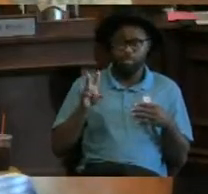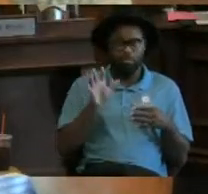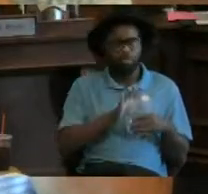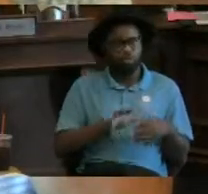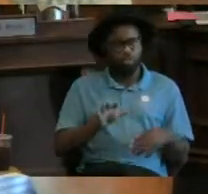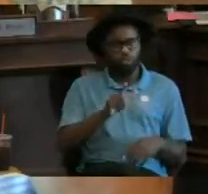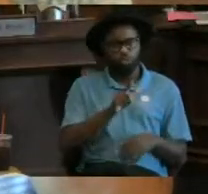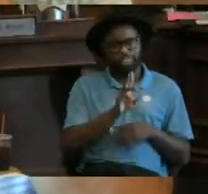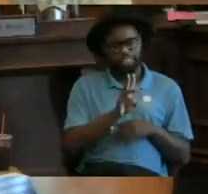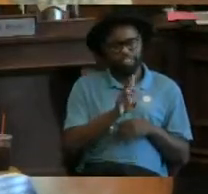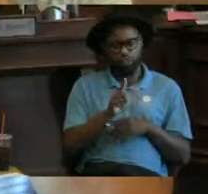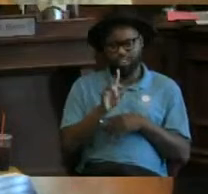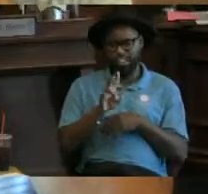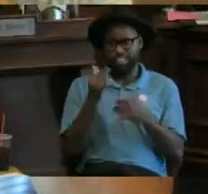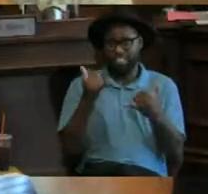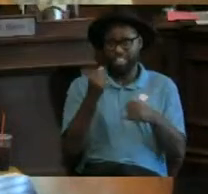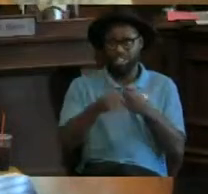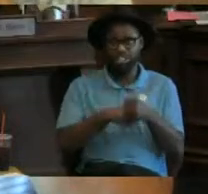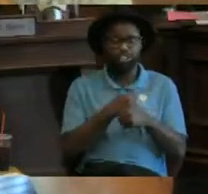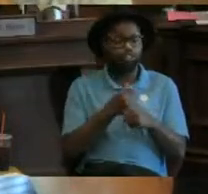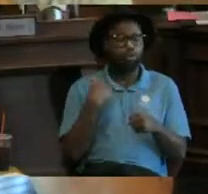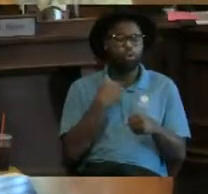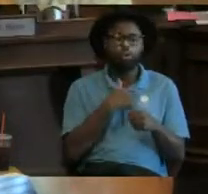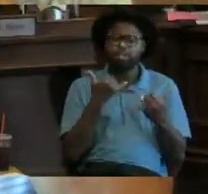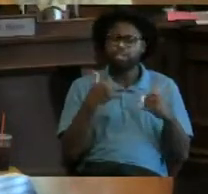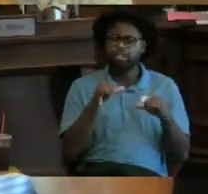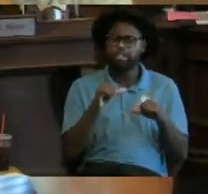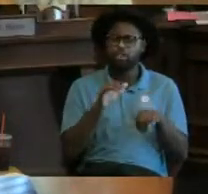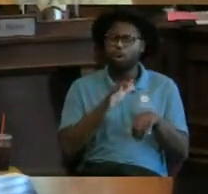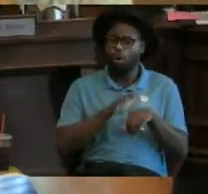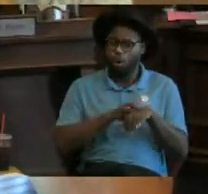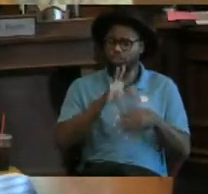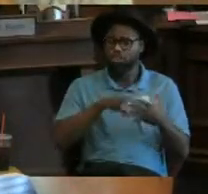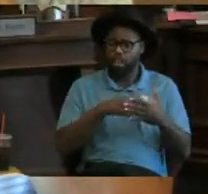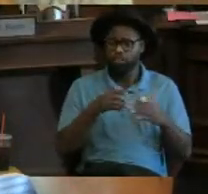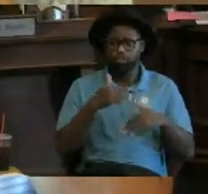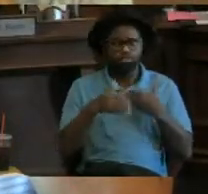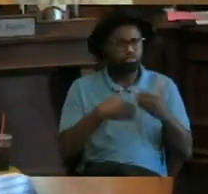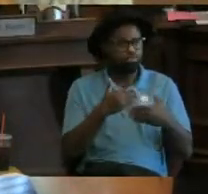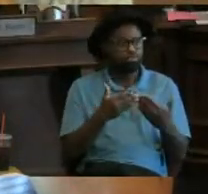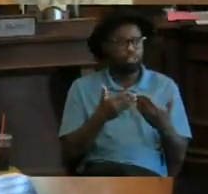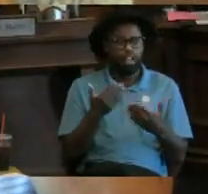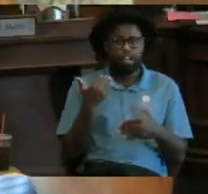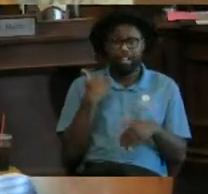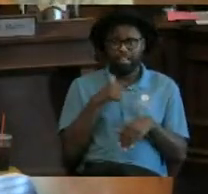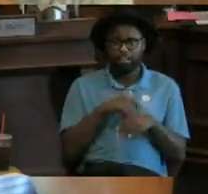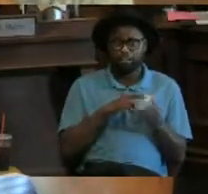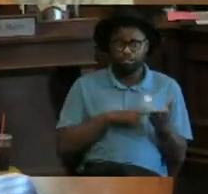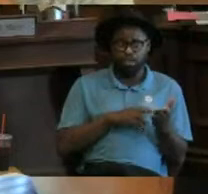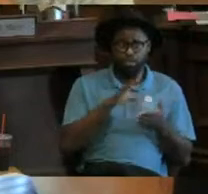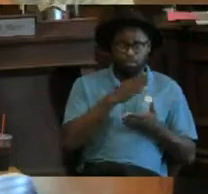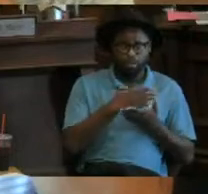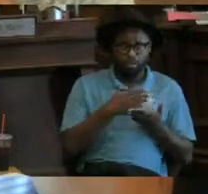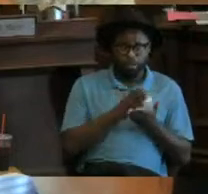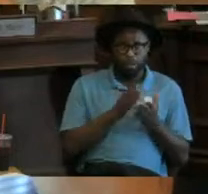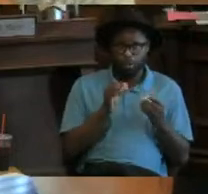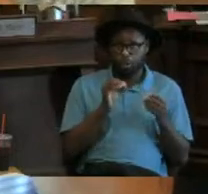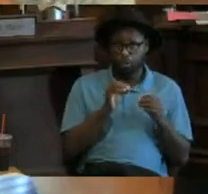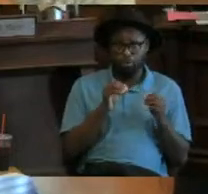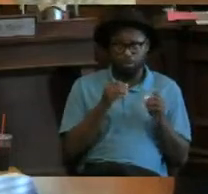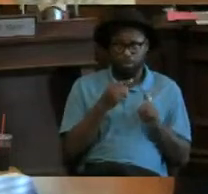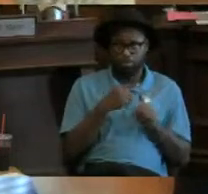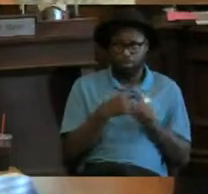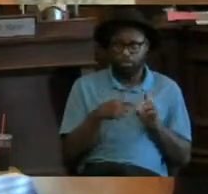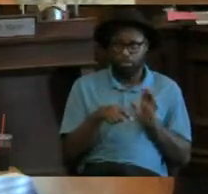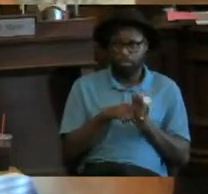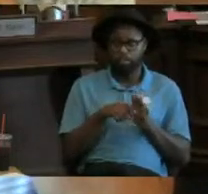28th of this year. So we are still very much on schedule. Okay. And the last time I checked with the budget, we haven't gotten all the pluses and minuses, but we were